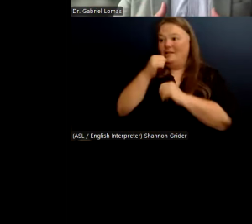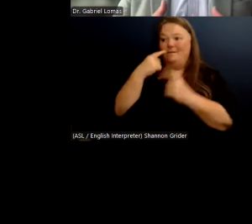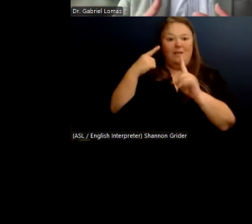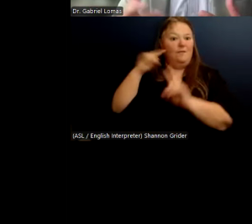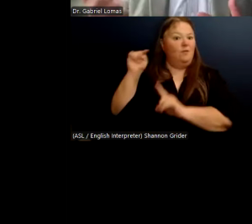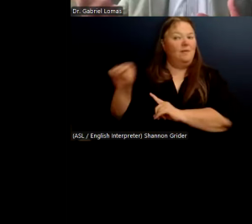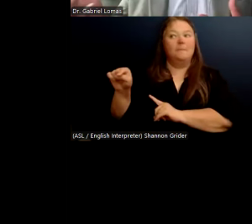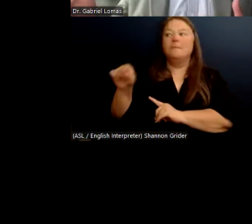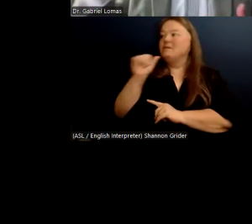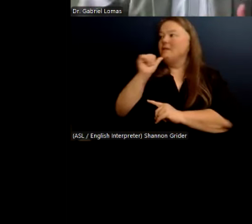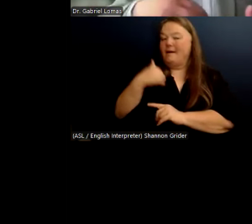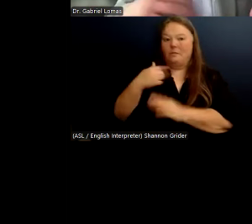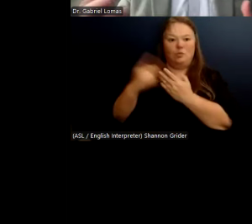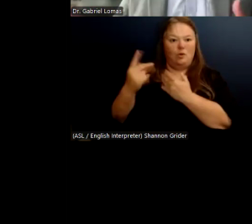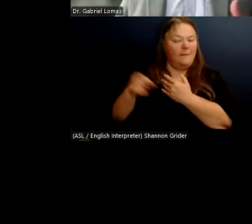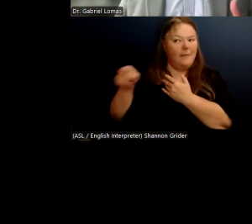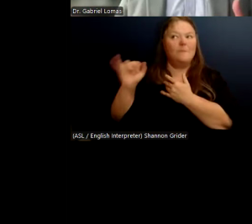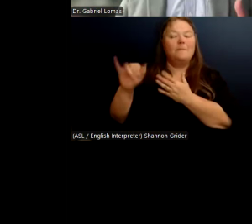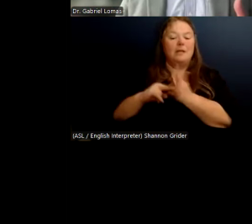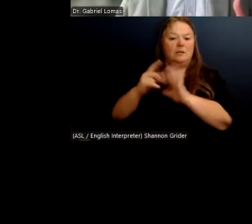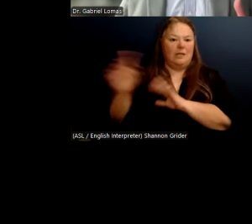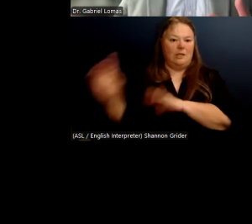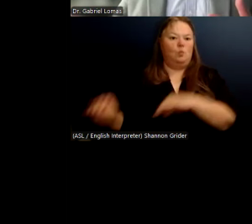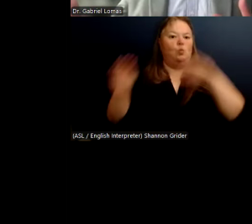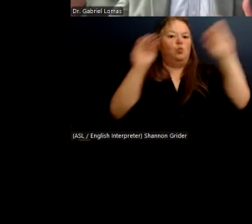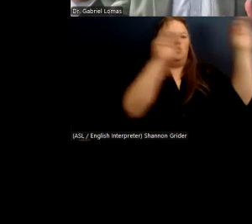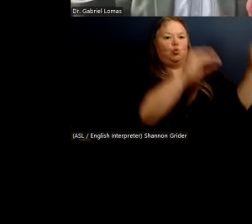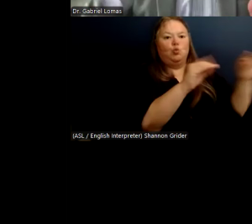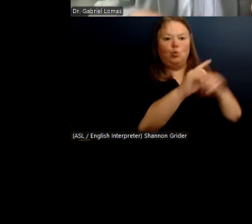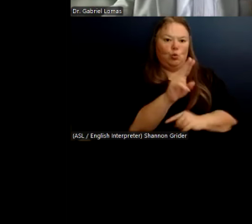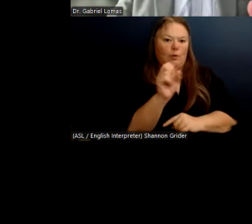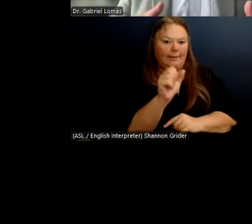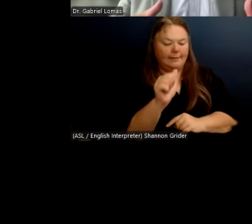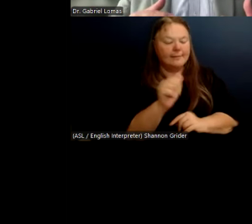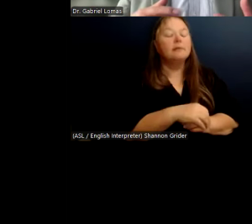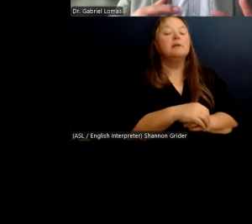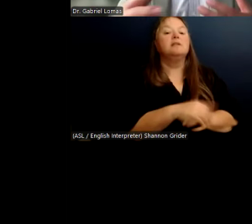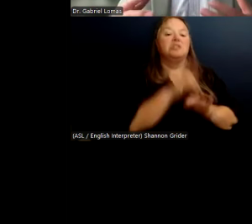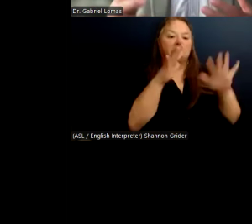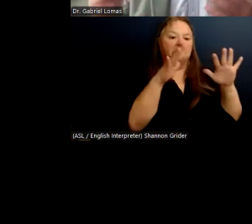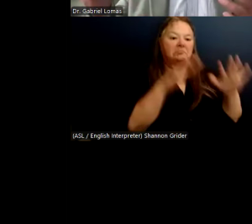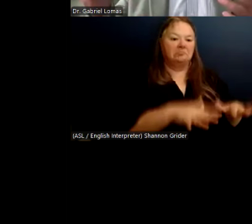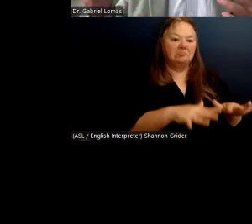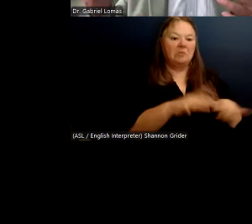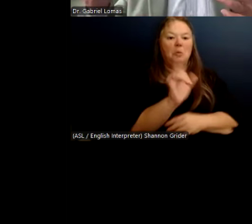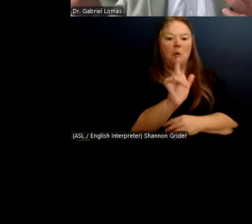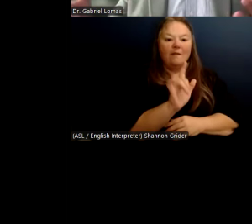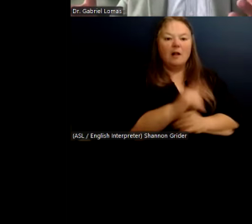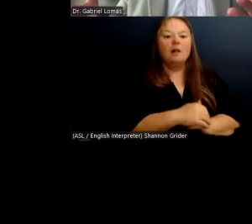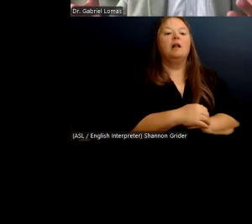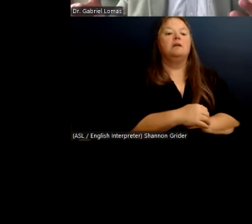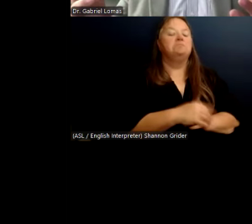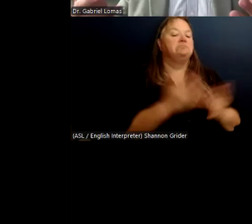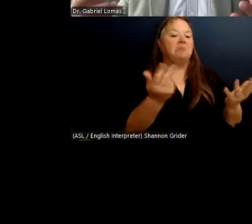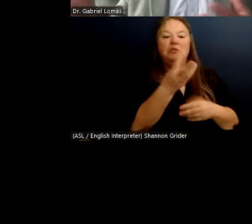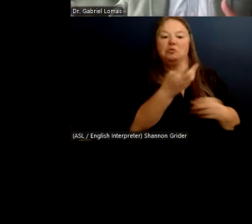need. And so his mother immigrates to the United States, and then she settles down in Louisville, and then after a couple of